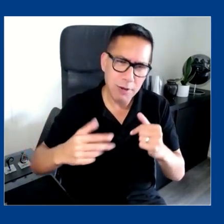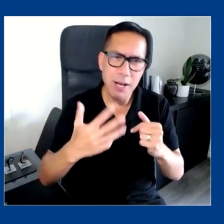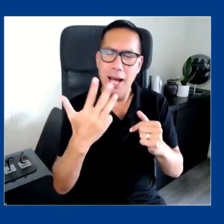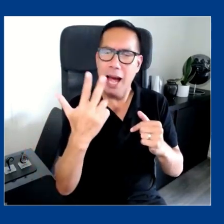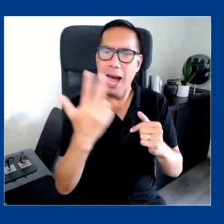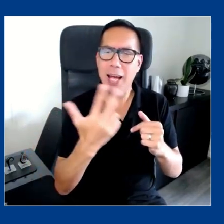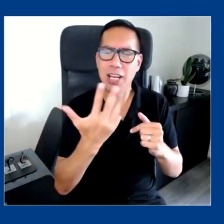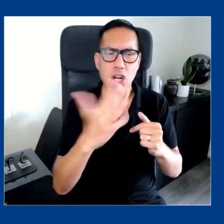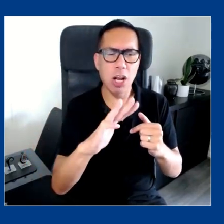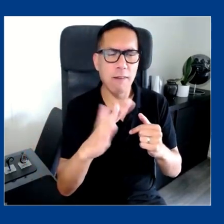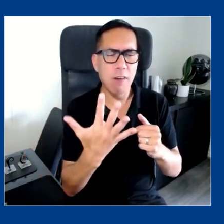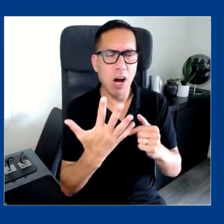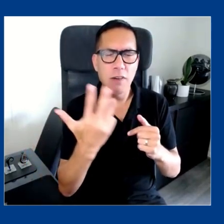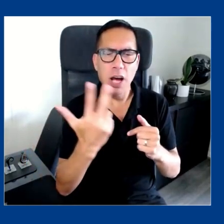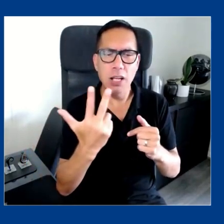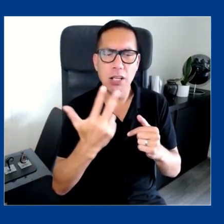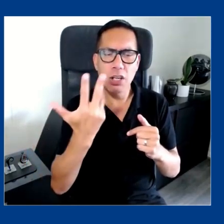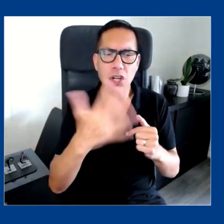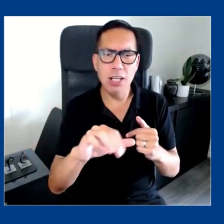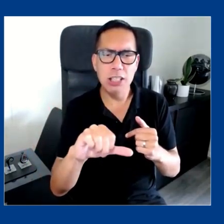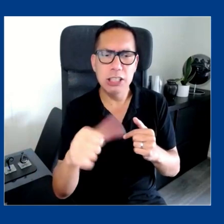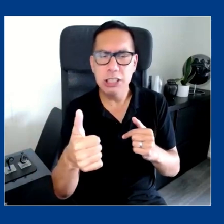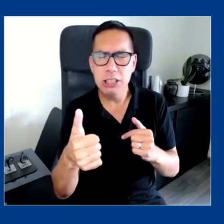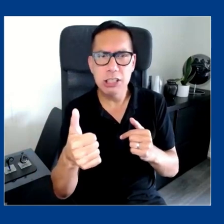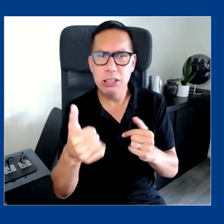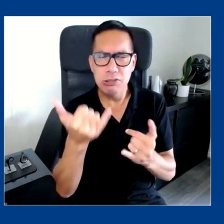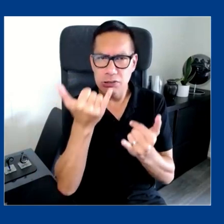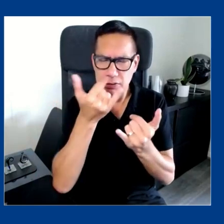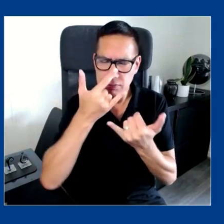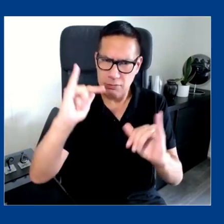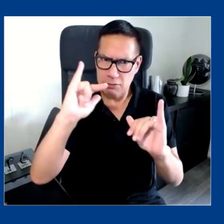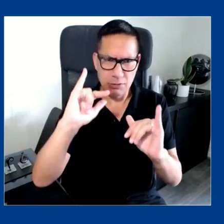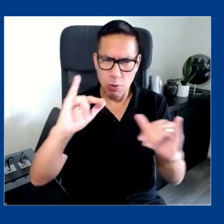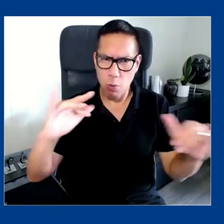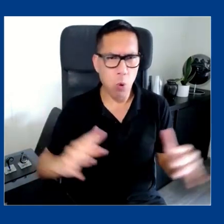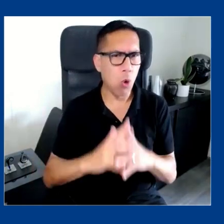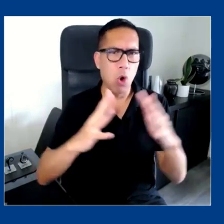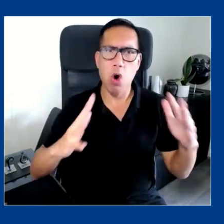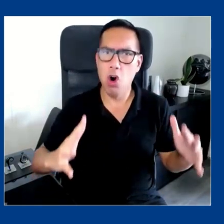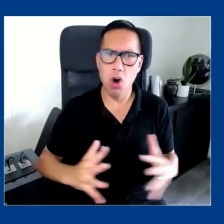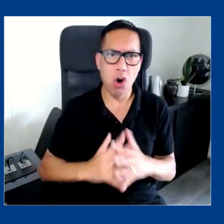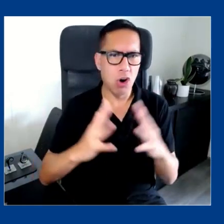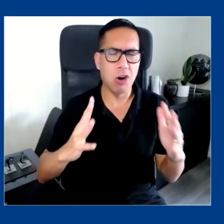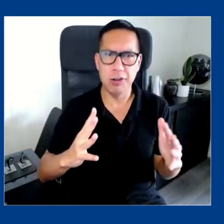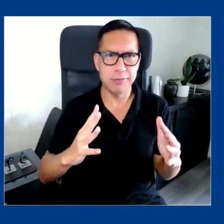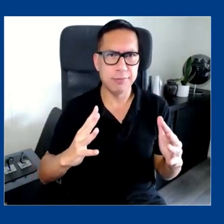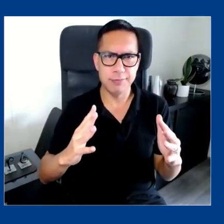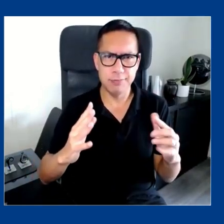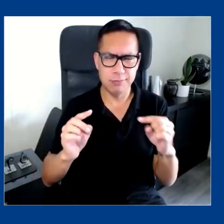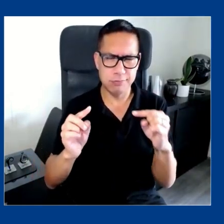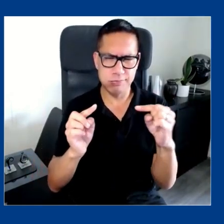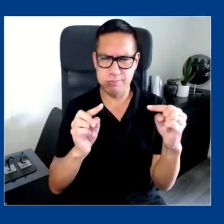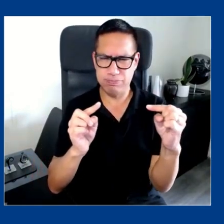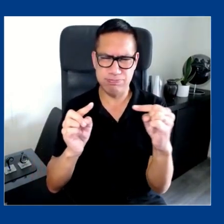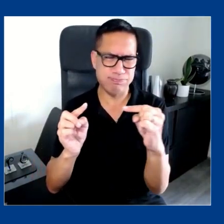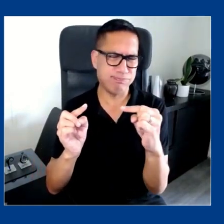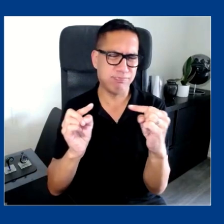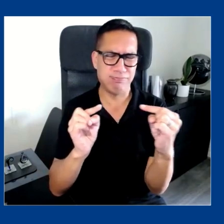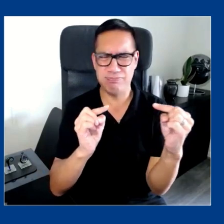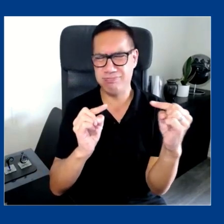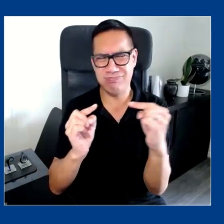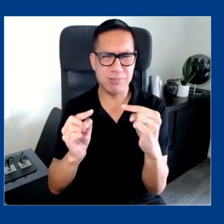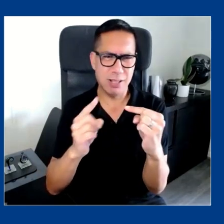1895-96 was the biggest war the Portuguese ever faced, which involved the killings of